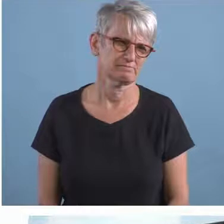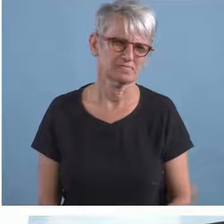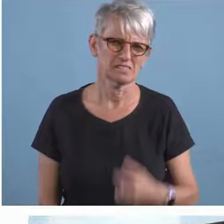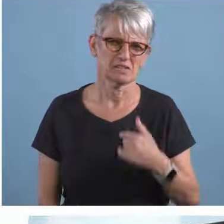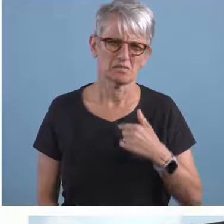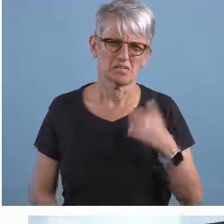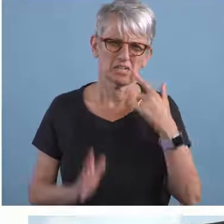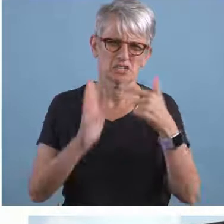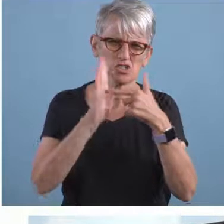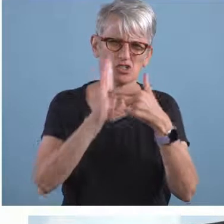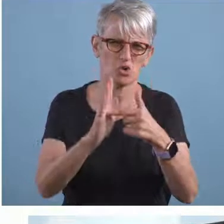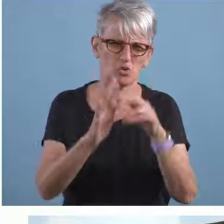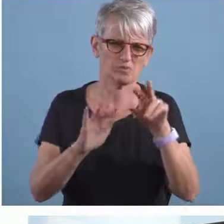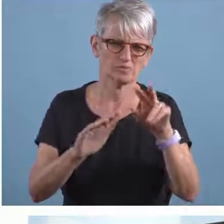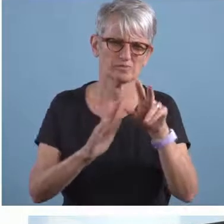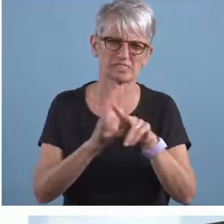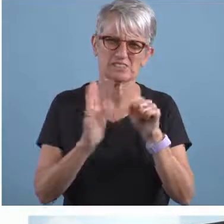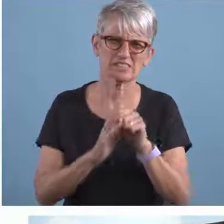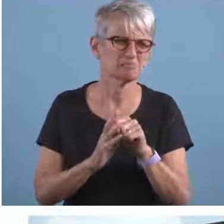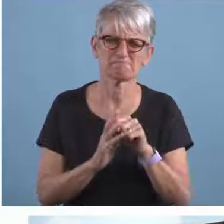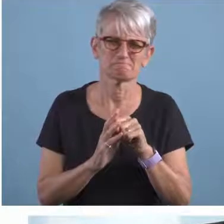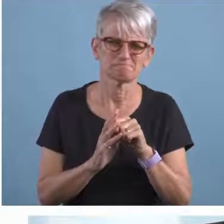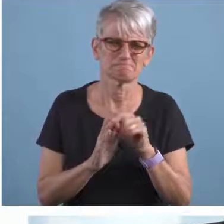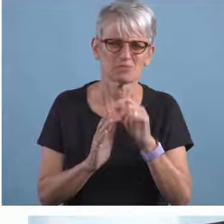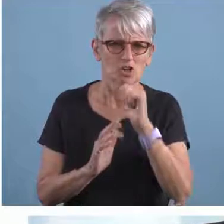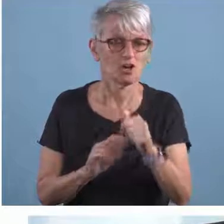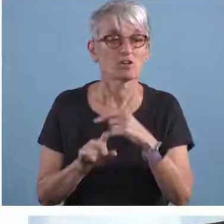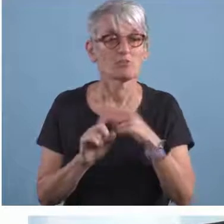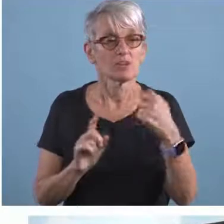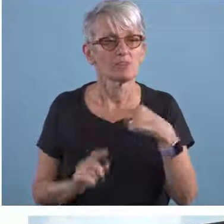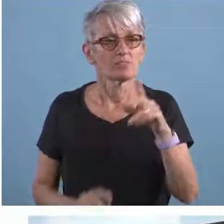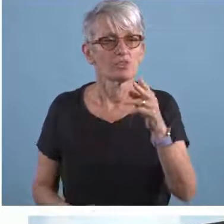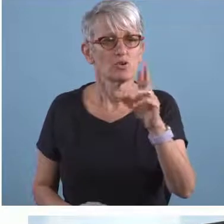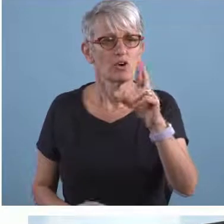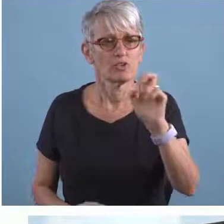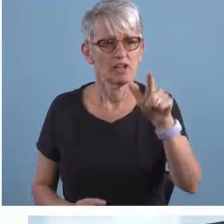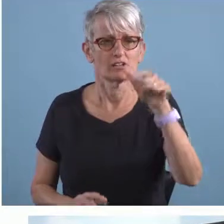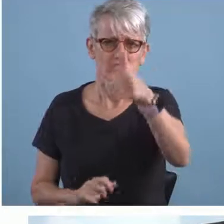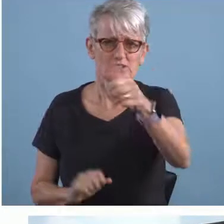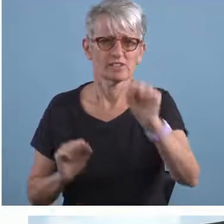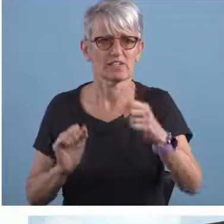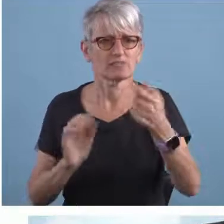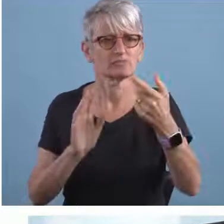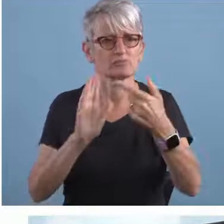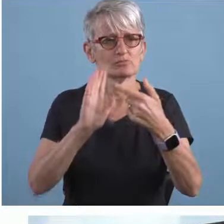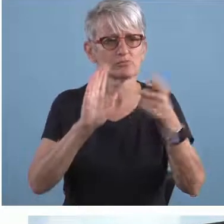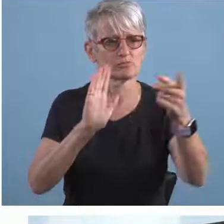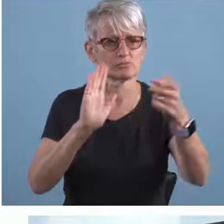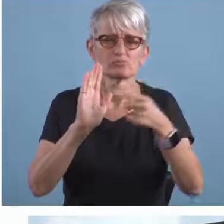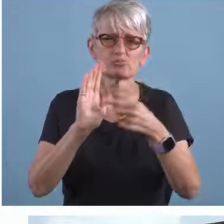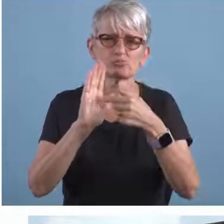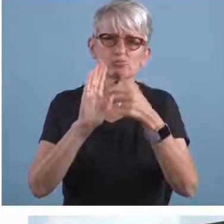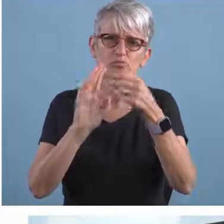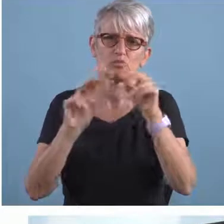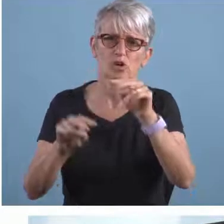clip. I'm not going to, but there's the URL and you can see Amy Peters Lalios in Wisconsin